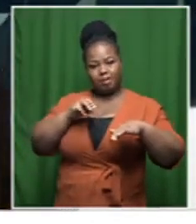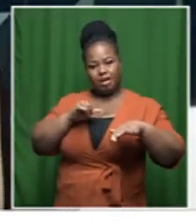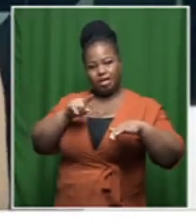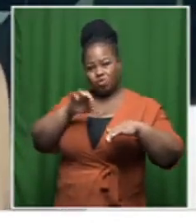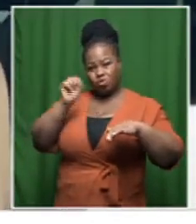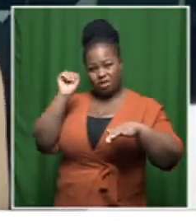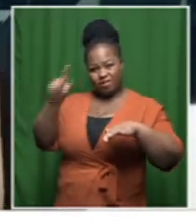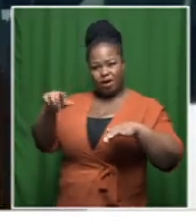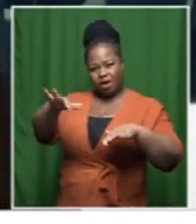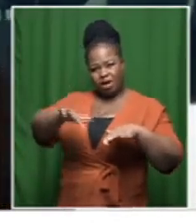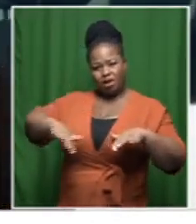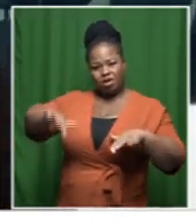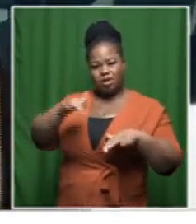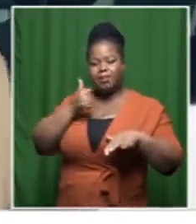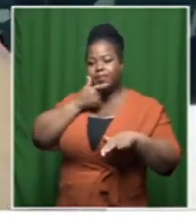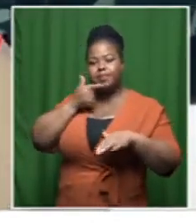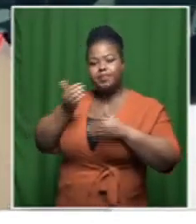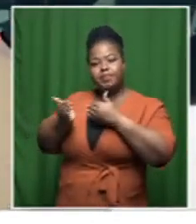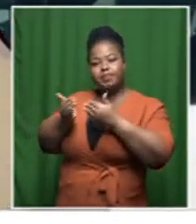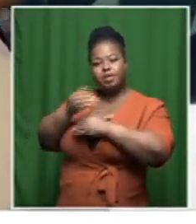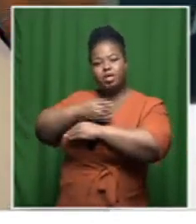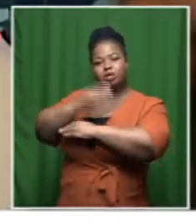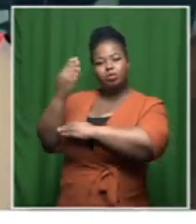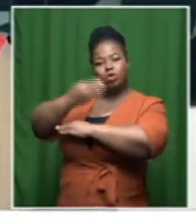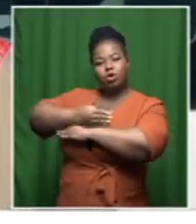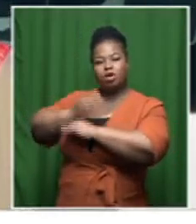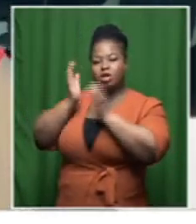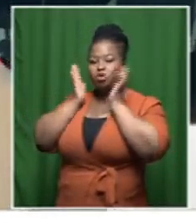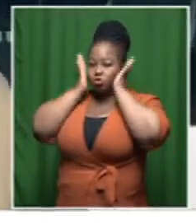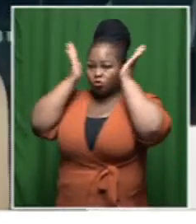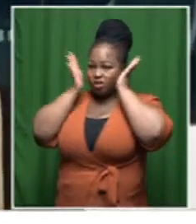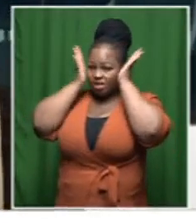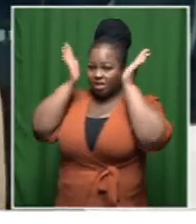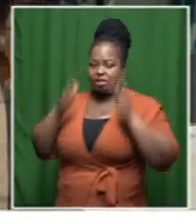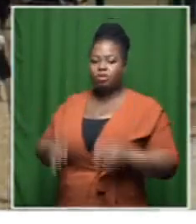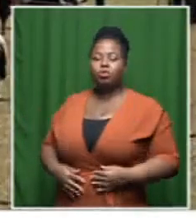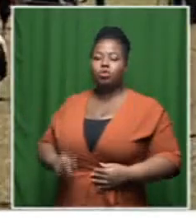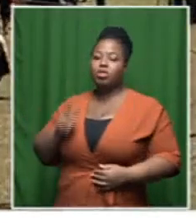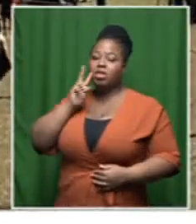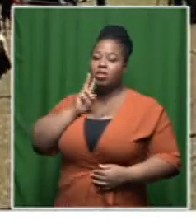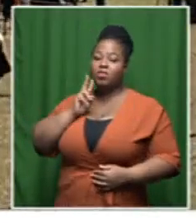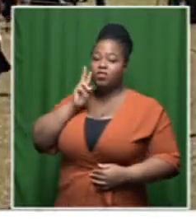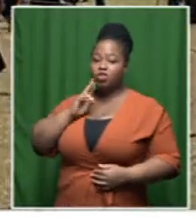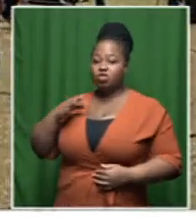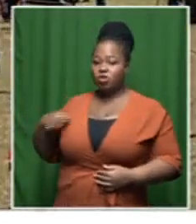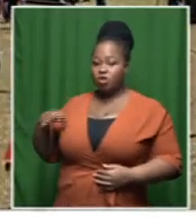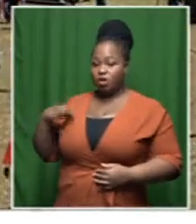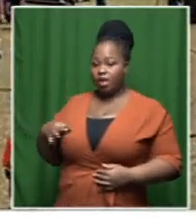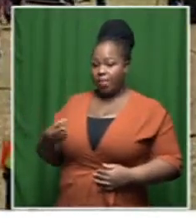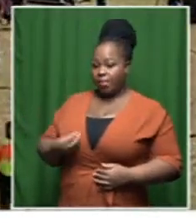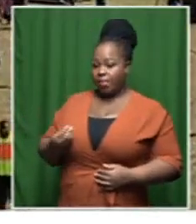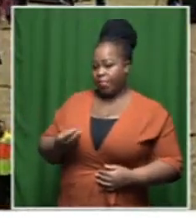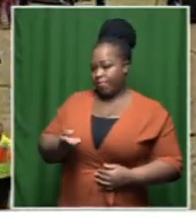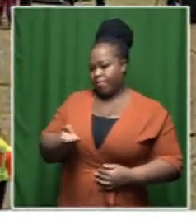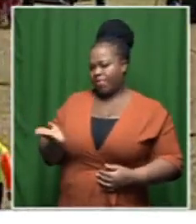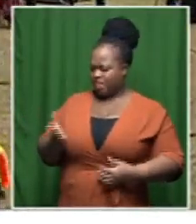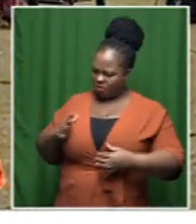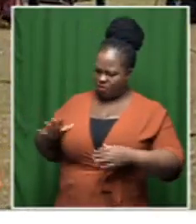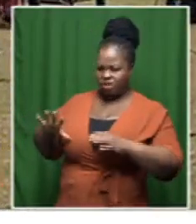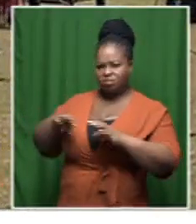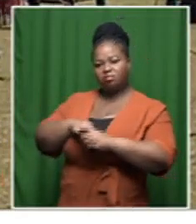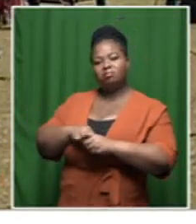far, as we have said, next to the border of Swaziland. So the maidens around here, they want to be